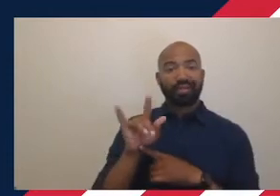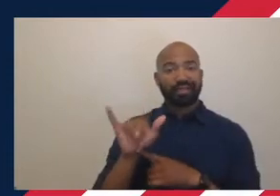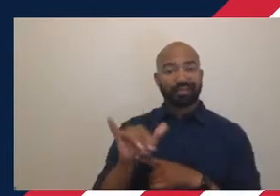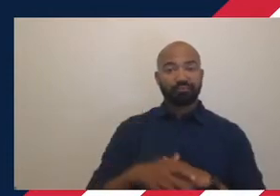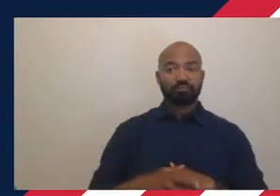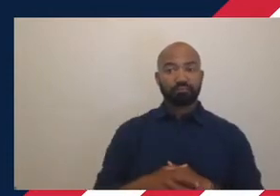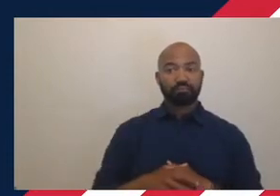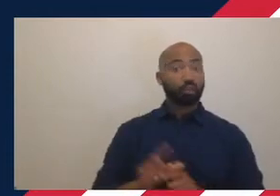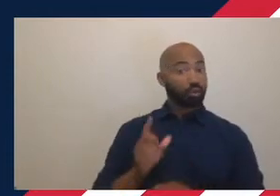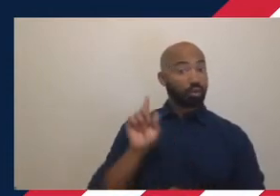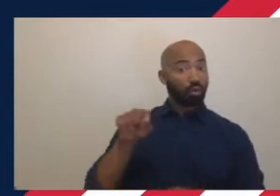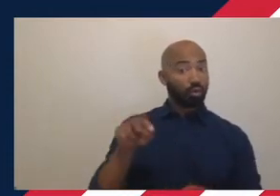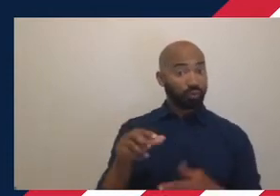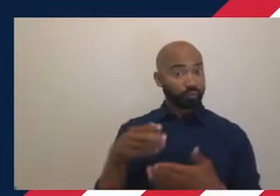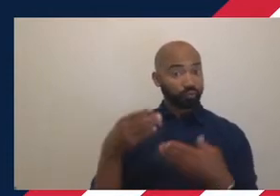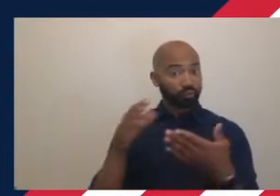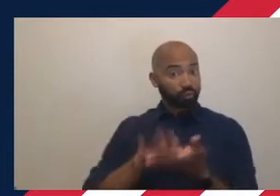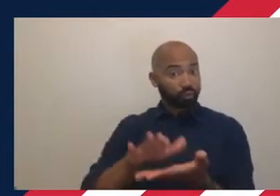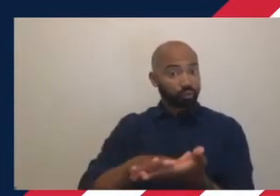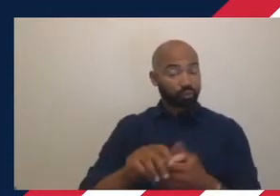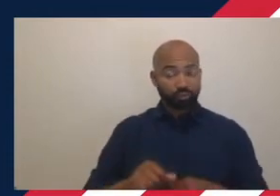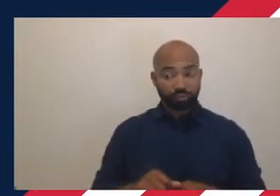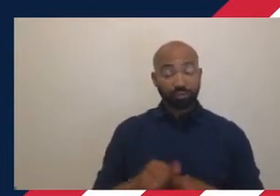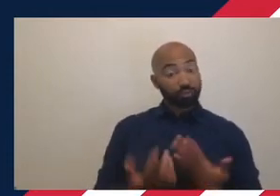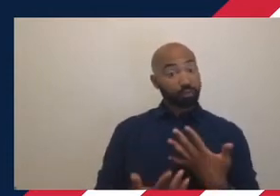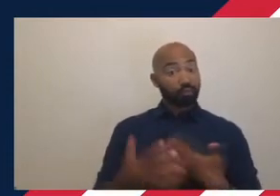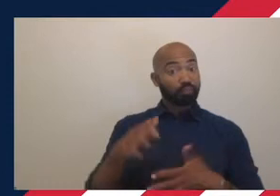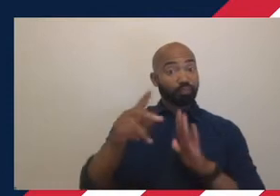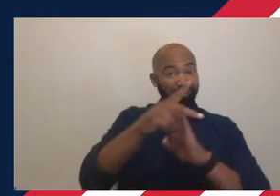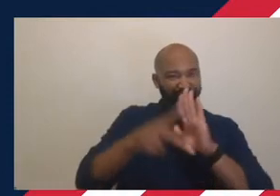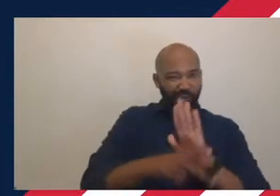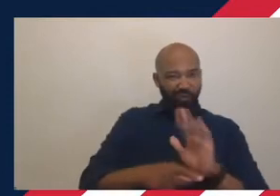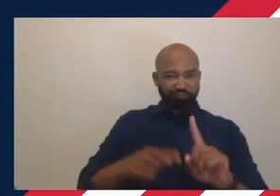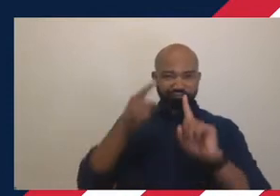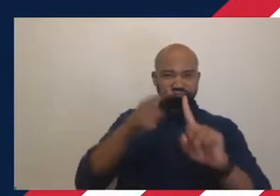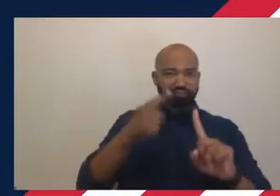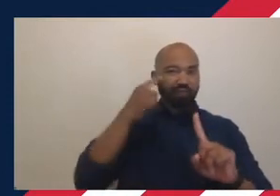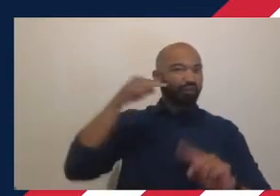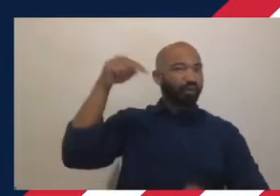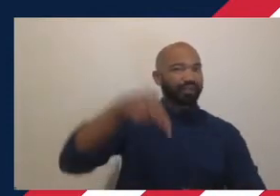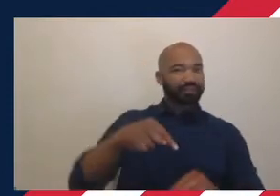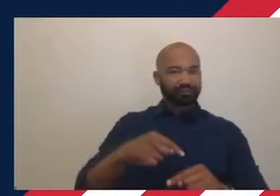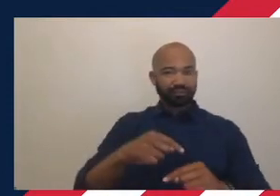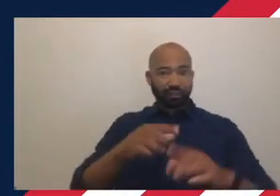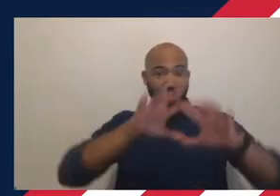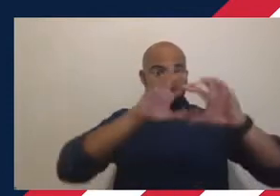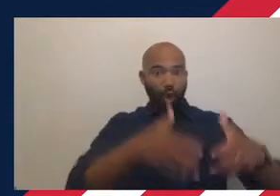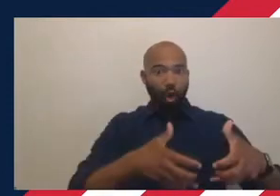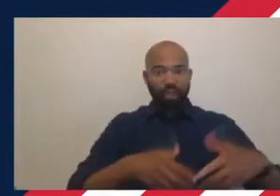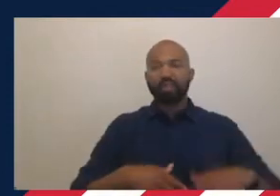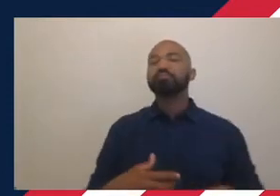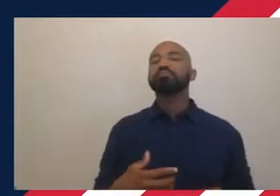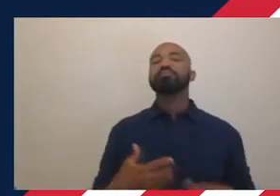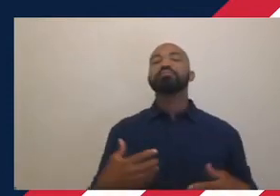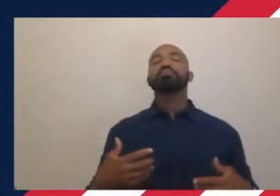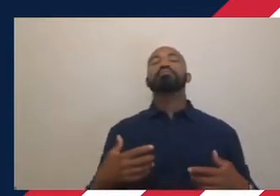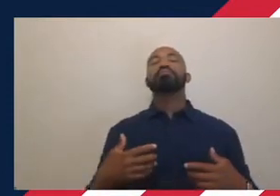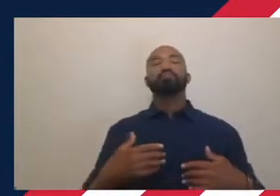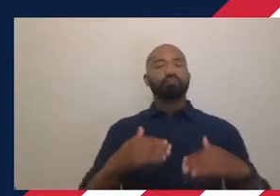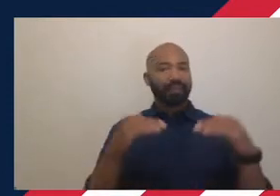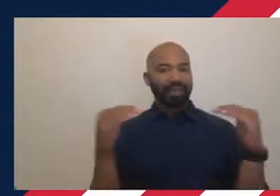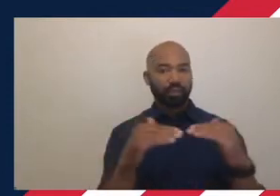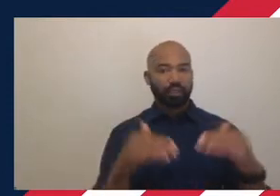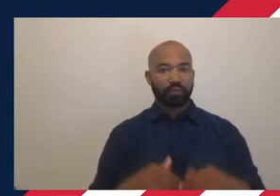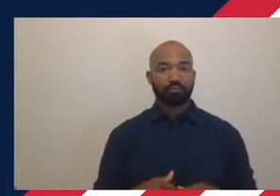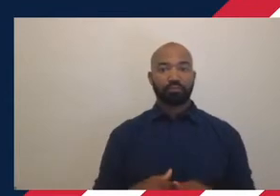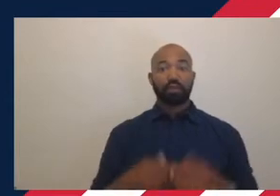principles of this party and this way of thinking is equity. And public schooling is so important that